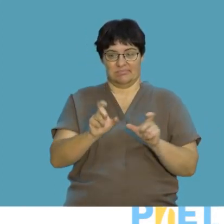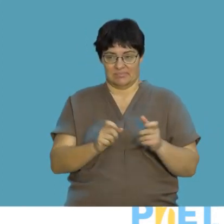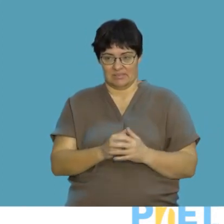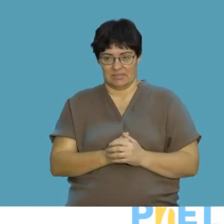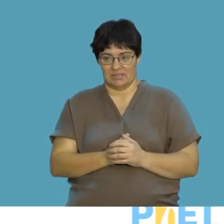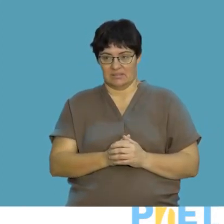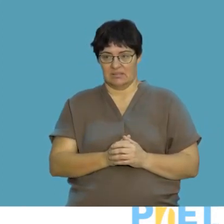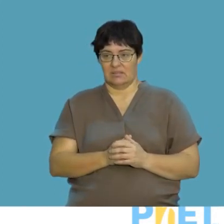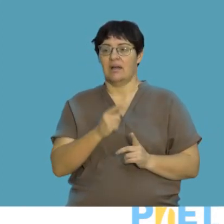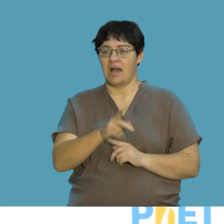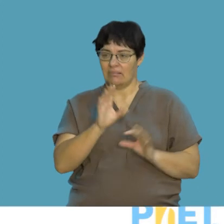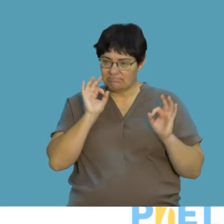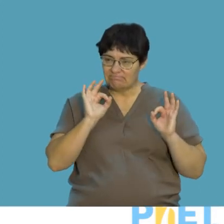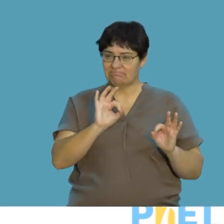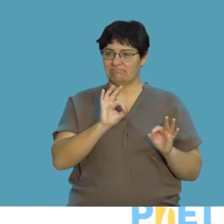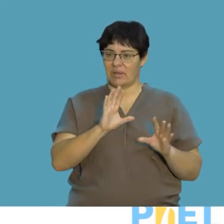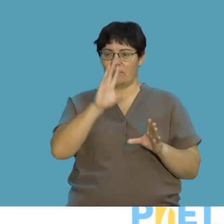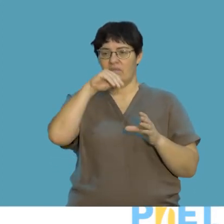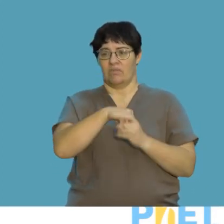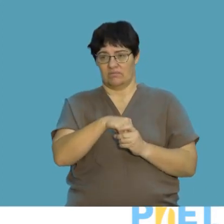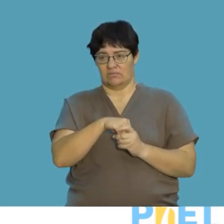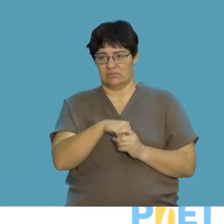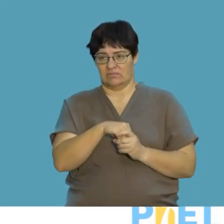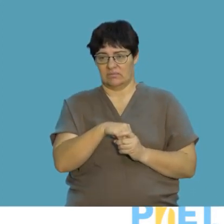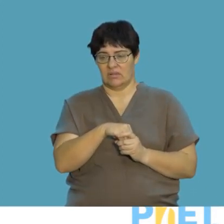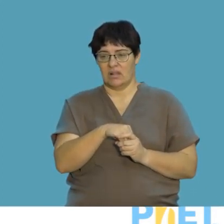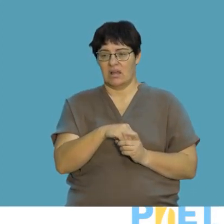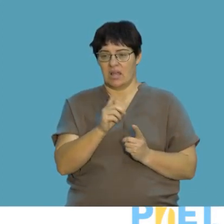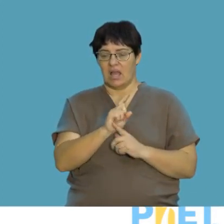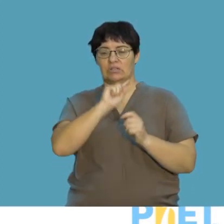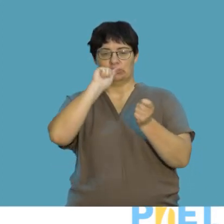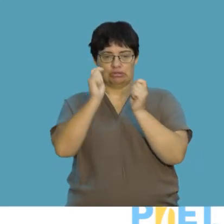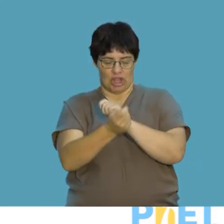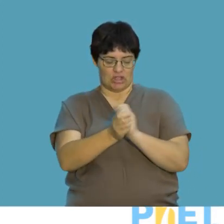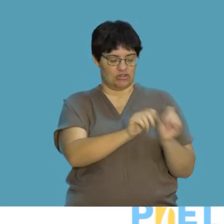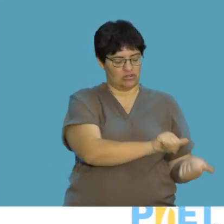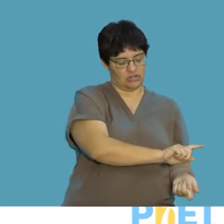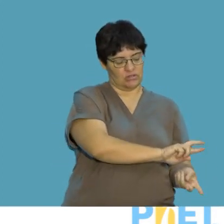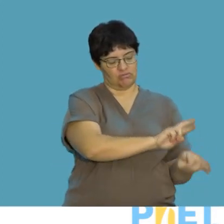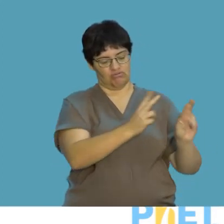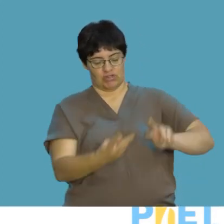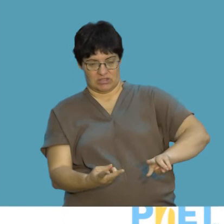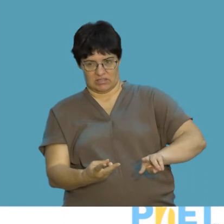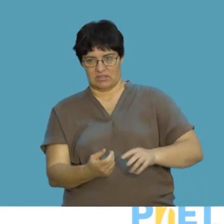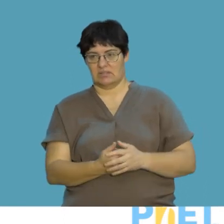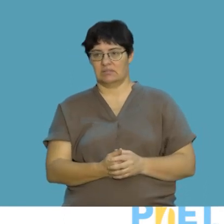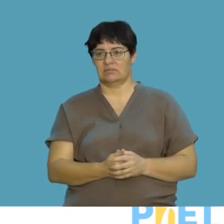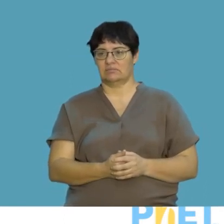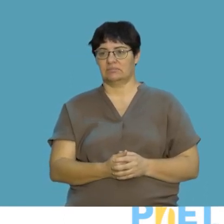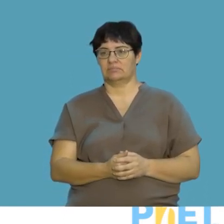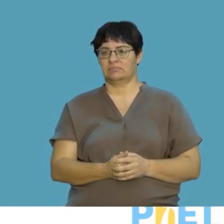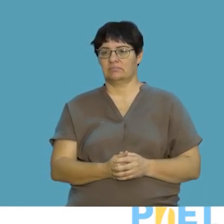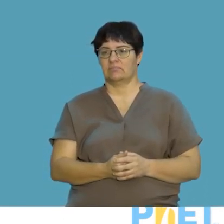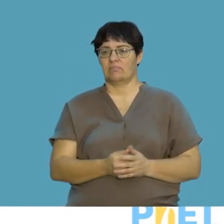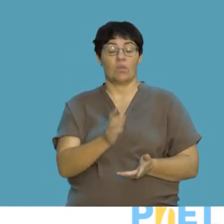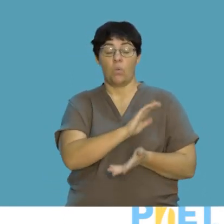this is what is exactly involved in as far as phase change occurs. But you also want to take note of what exactly